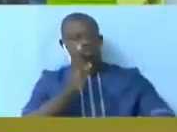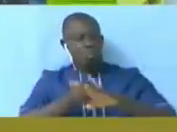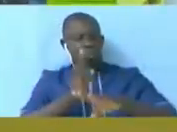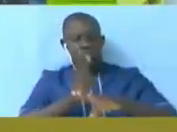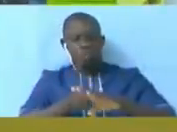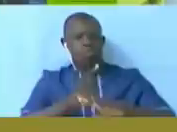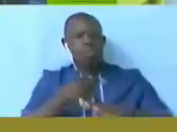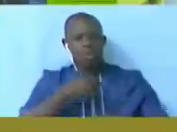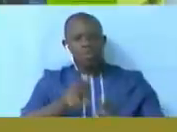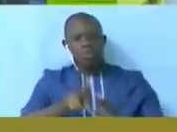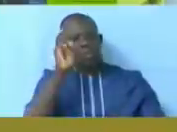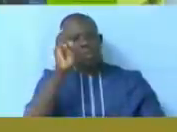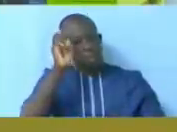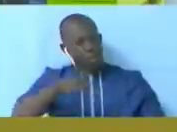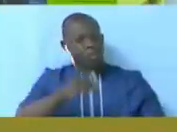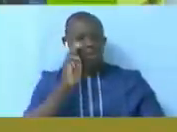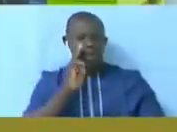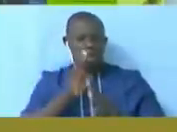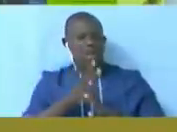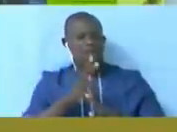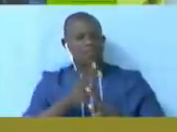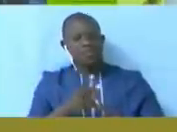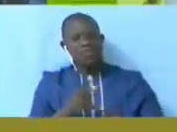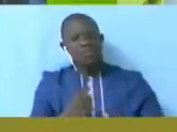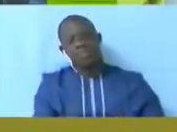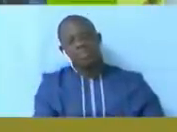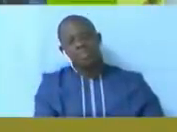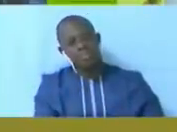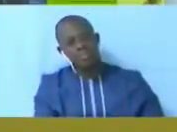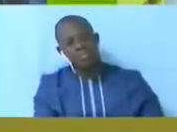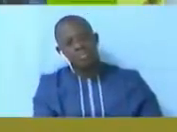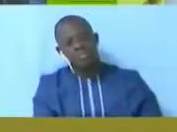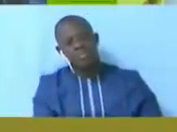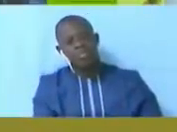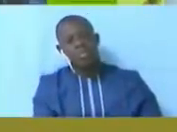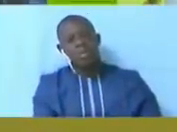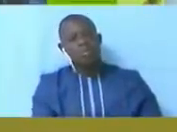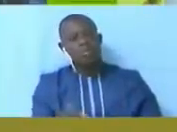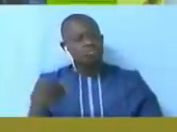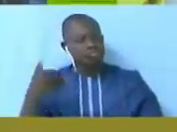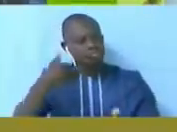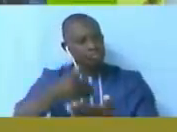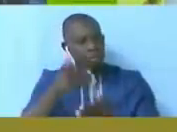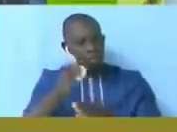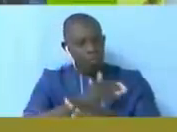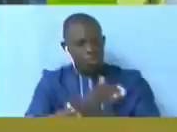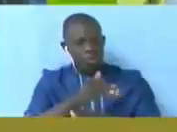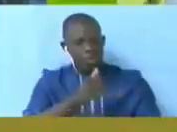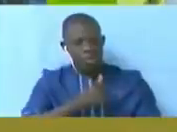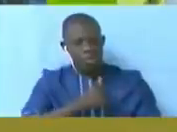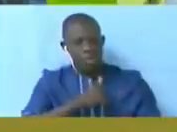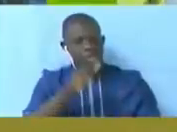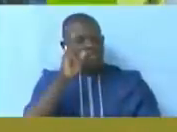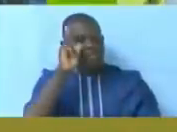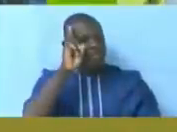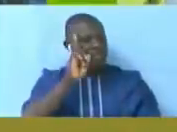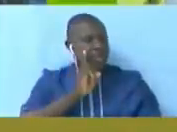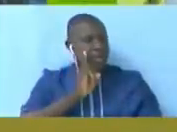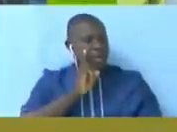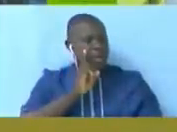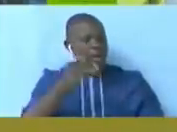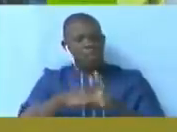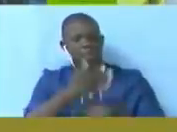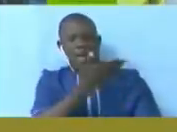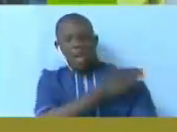mari purundengang hakilutu. To the extent that he wouldn't allow me to be outside by Maghrib time. 7, I must be inside the